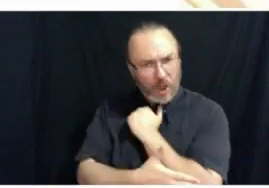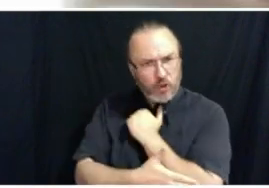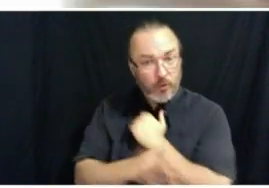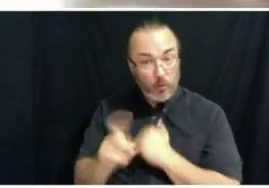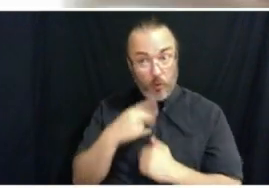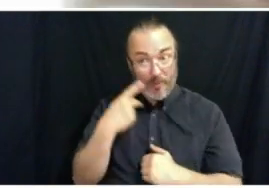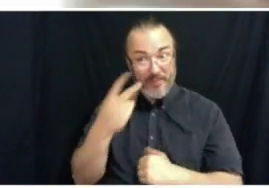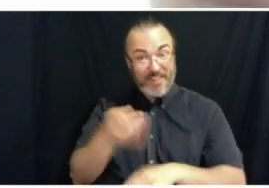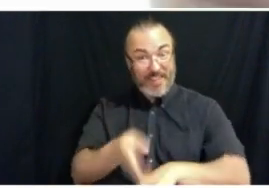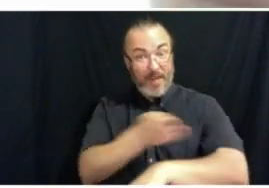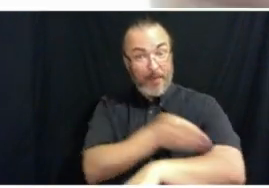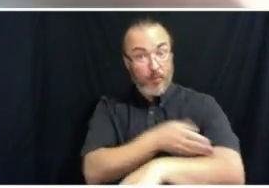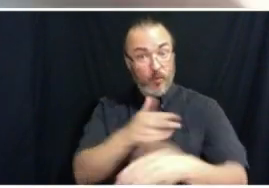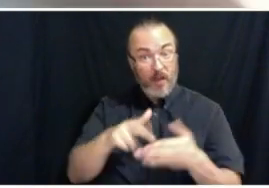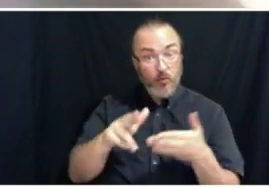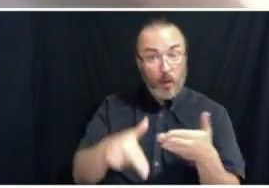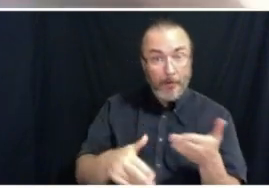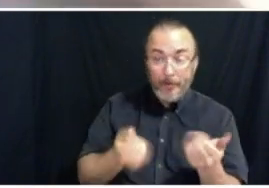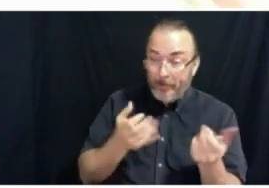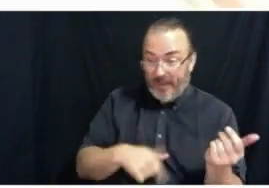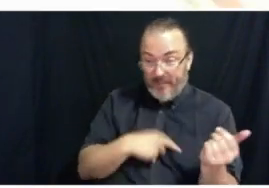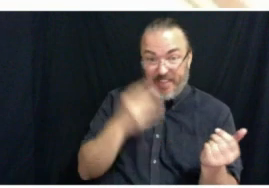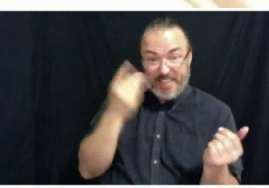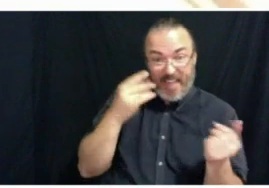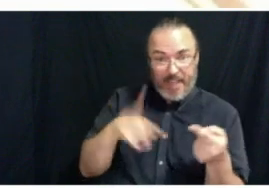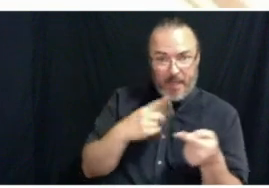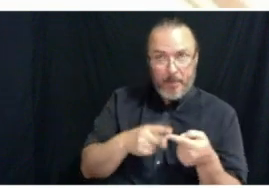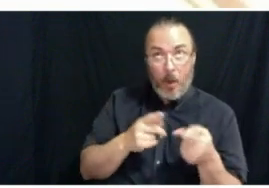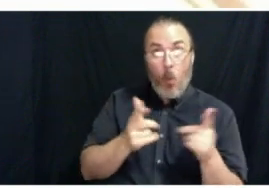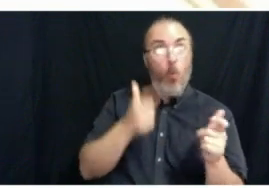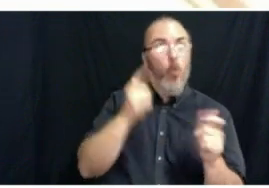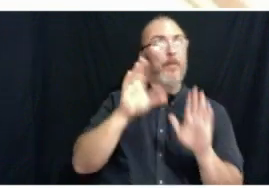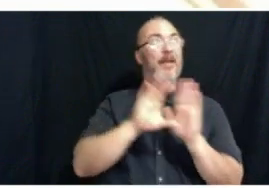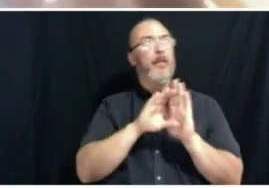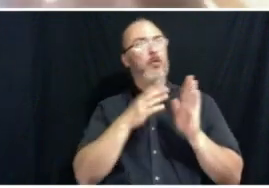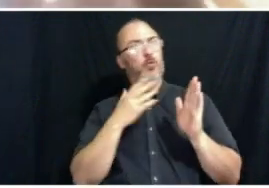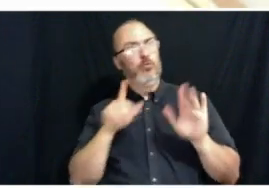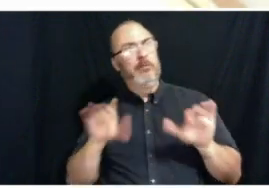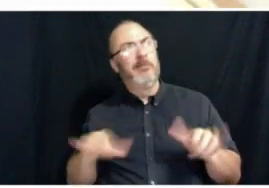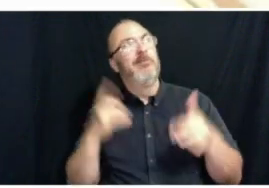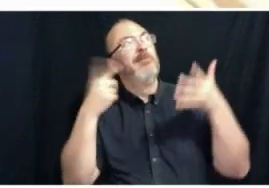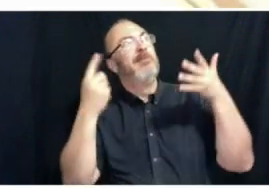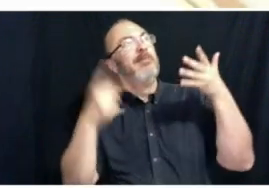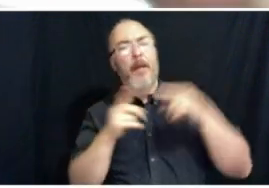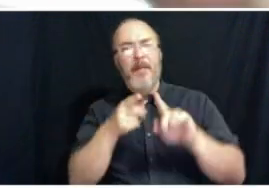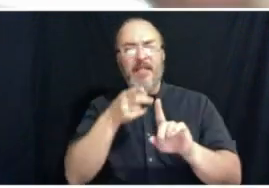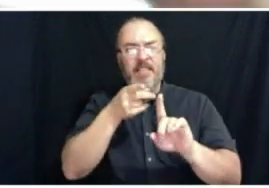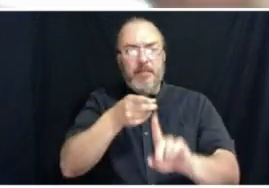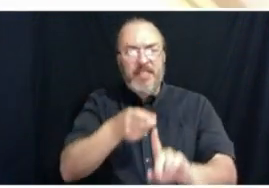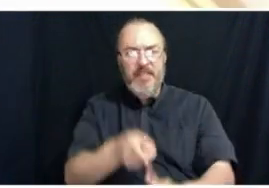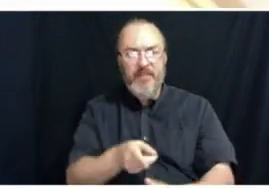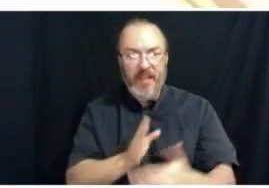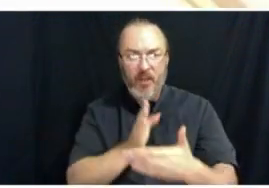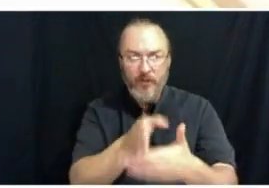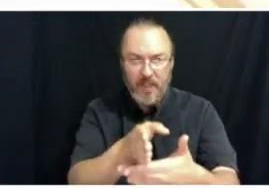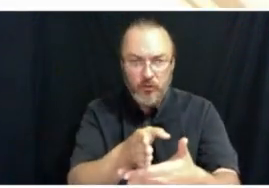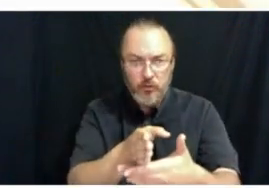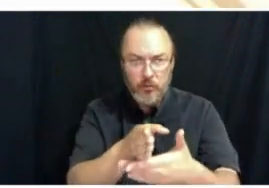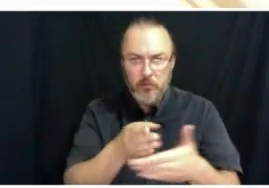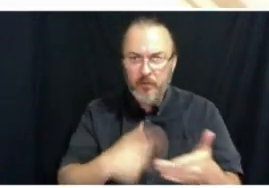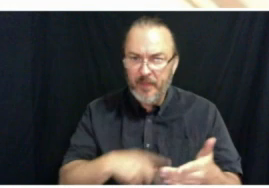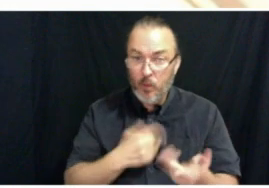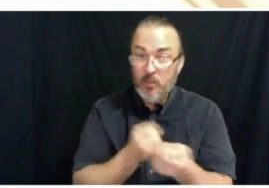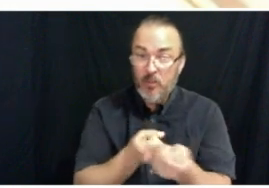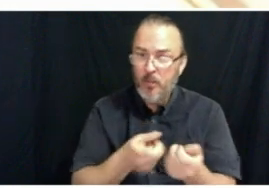of us, maybe we're thinking, okay, there's a lot of big picture stuff here, but what are some specific interventions that we might be able to support?